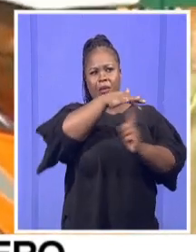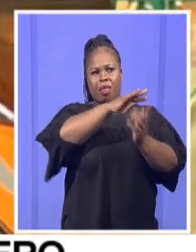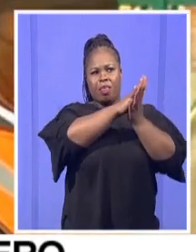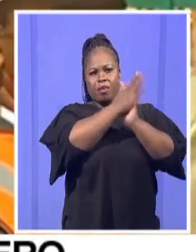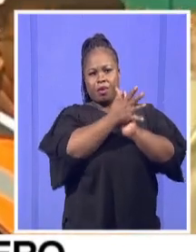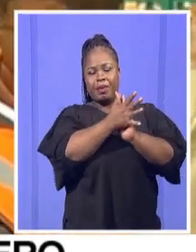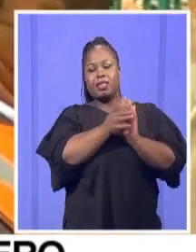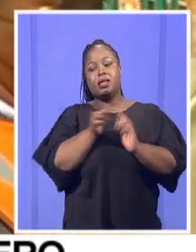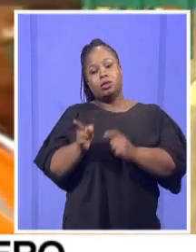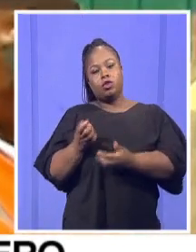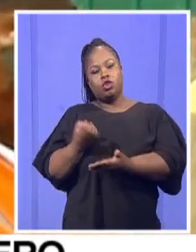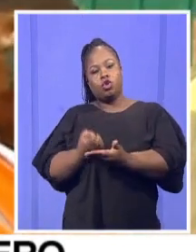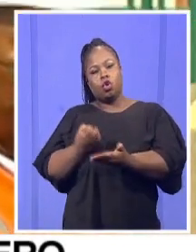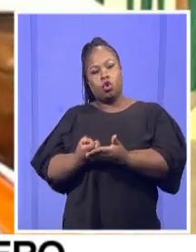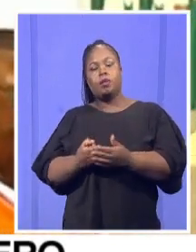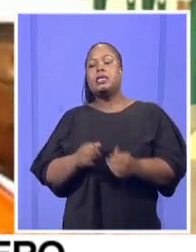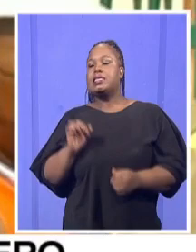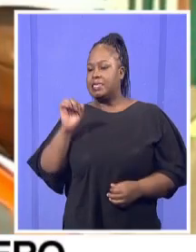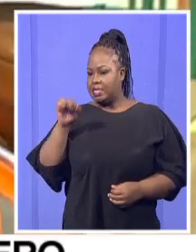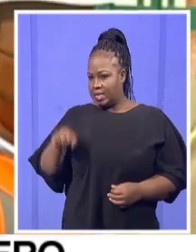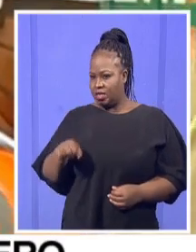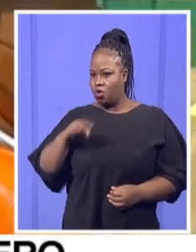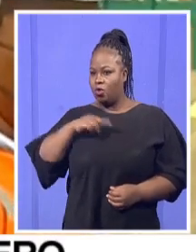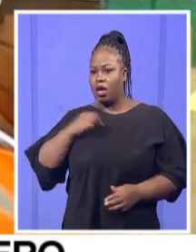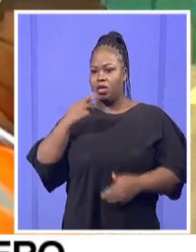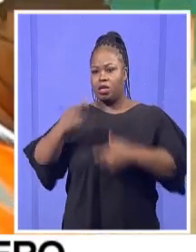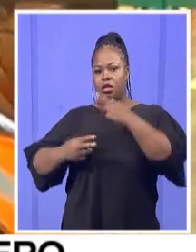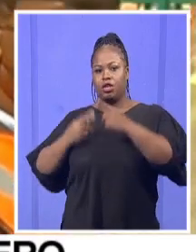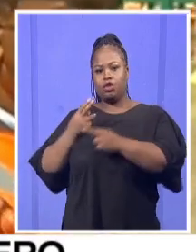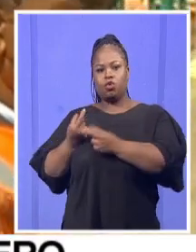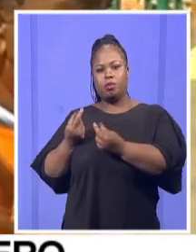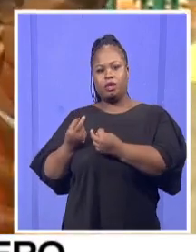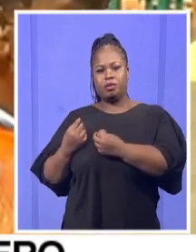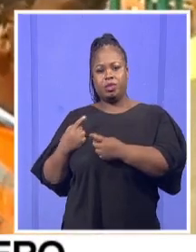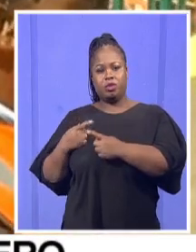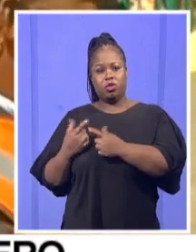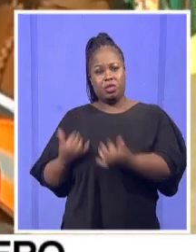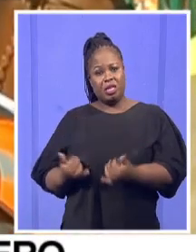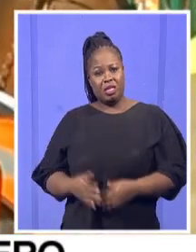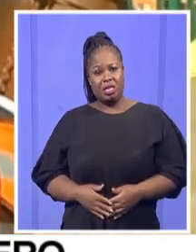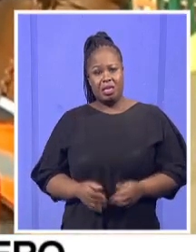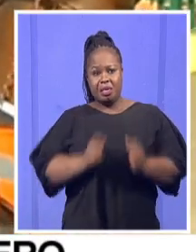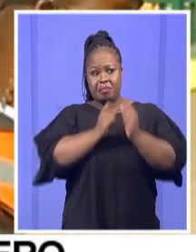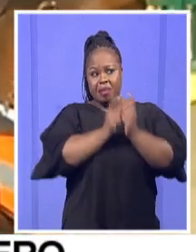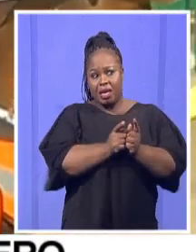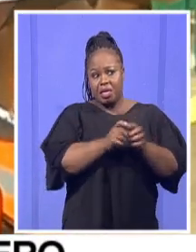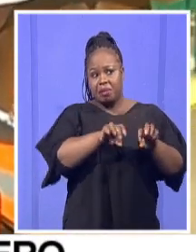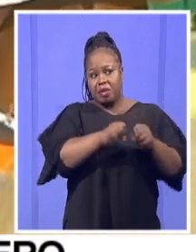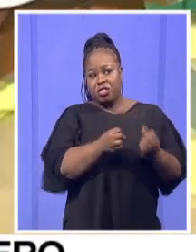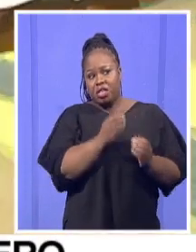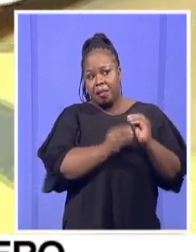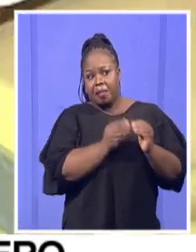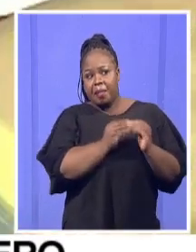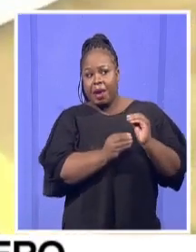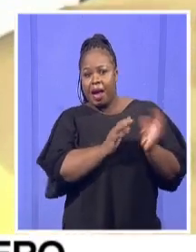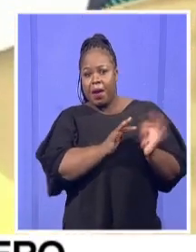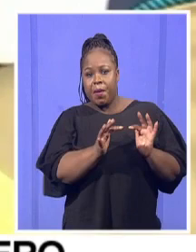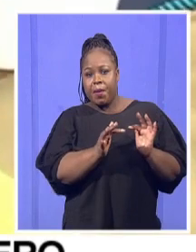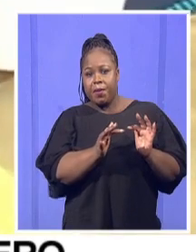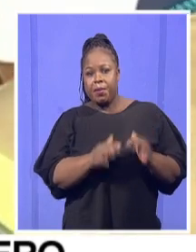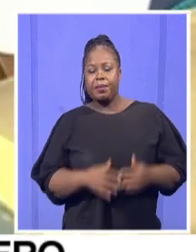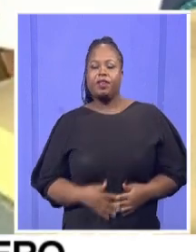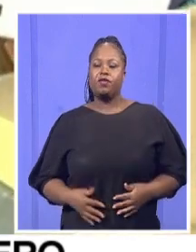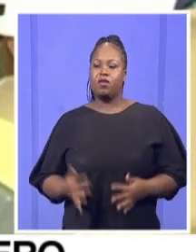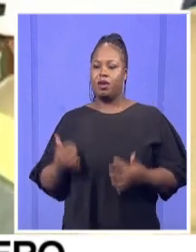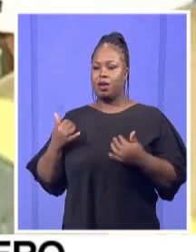side as well. That's where we want to go, just like renewables is today. And the breakage and maintenance? So currently